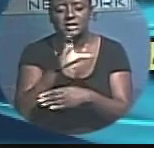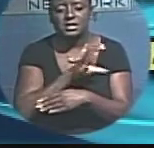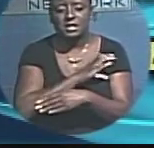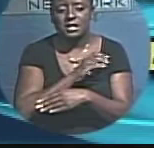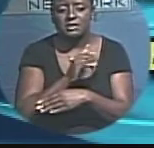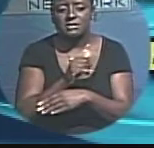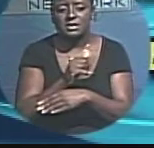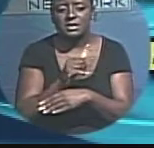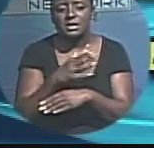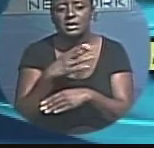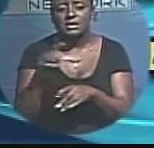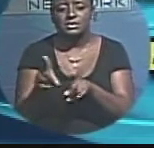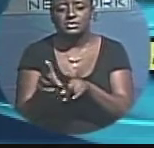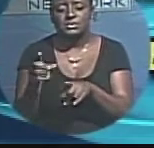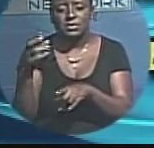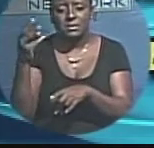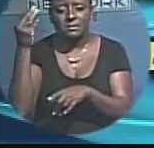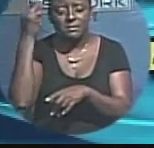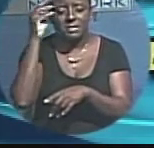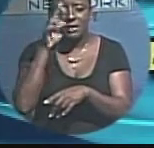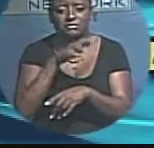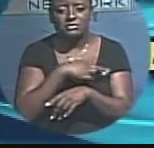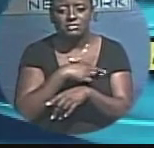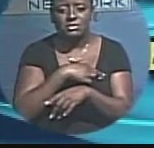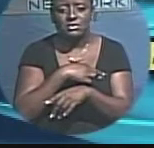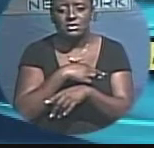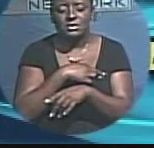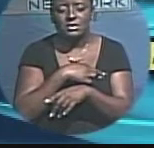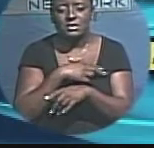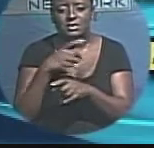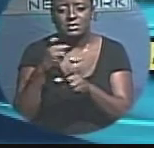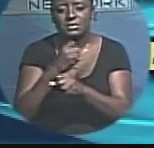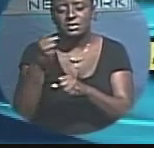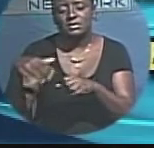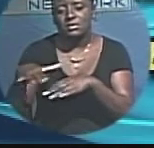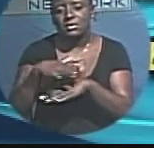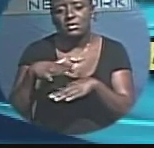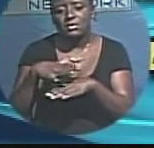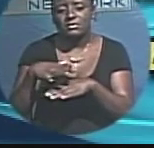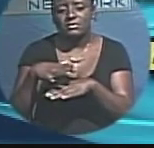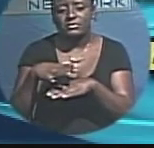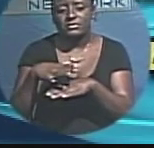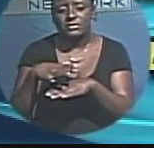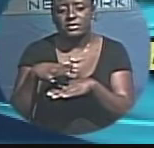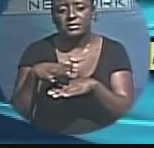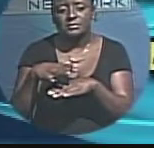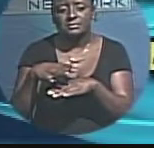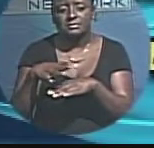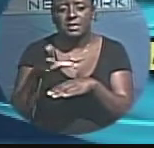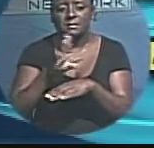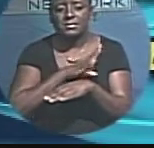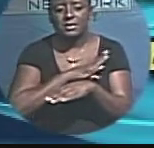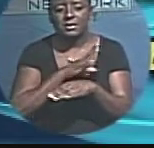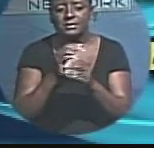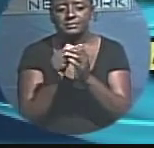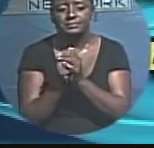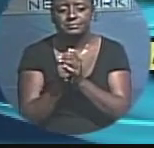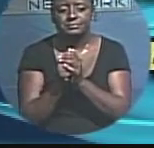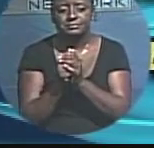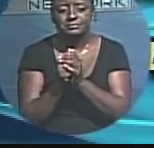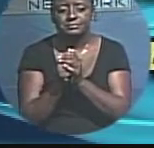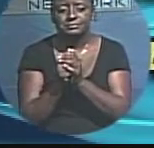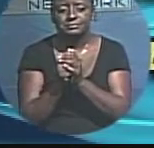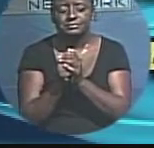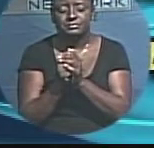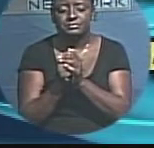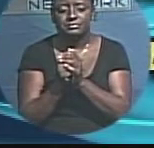tiebreaker. Marvin Roll, though, got revenge on Brandon Burke, 6-3, 7-5, and so it came down to the doubles match. Rodney Carey and Marvin